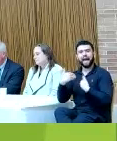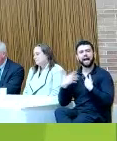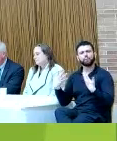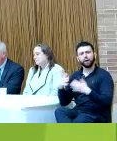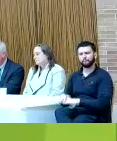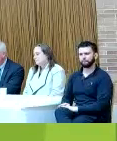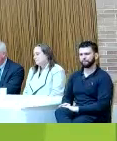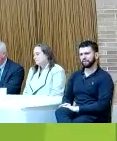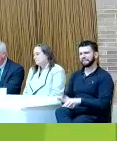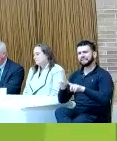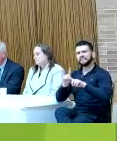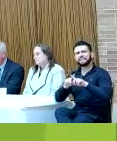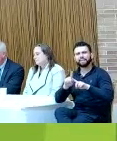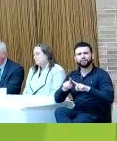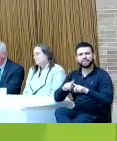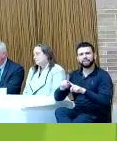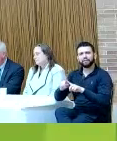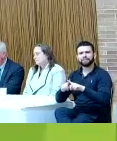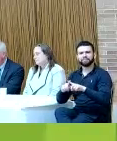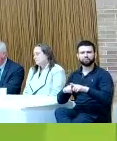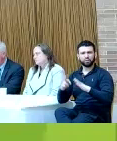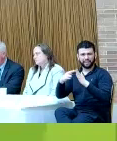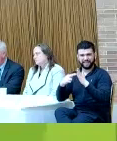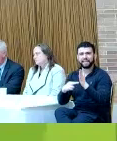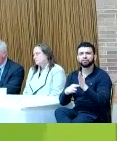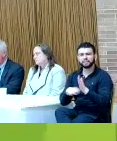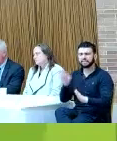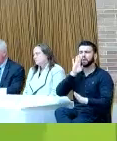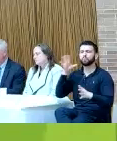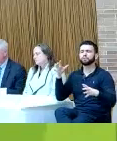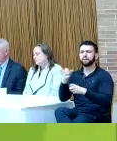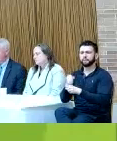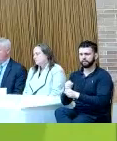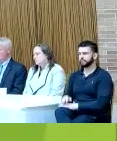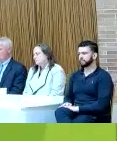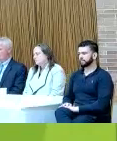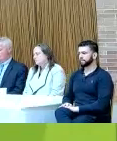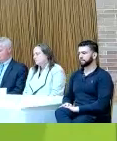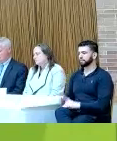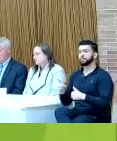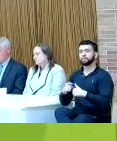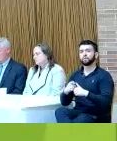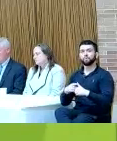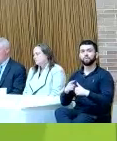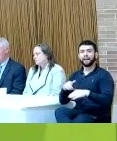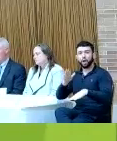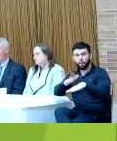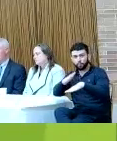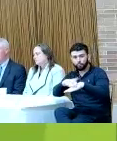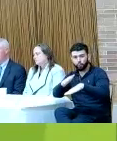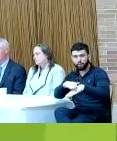of conditions that I'm going to be um summarizing here today there was a Prohibition of pets without